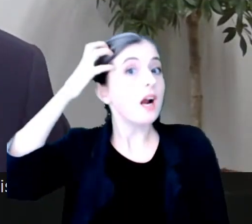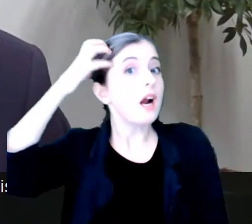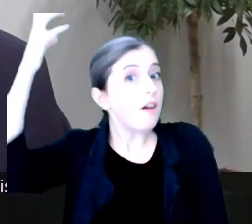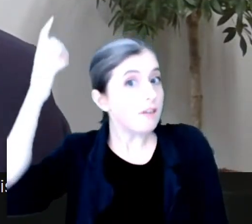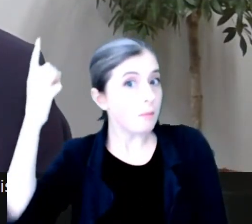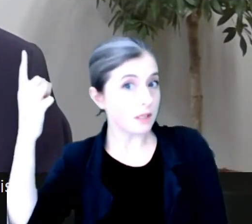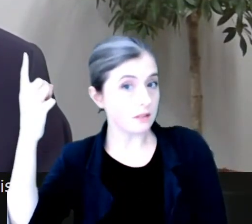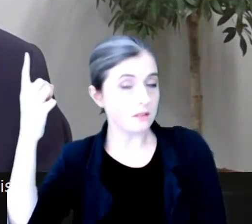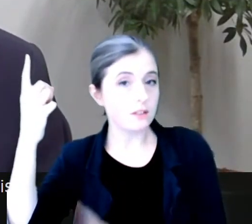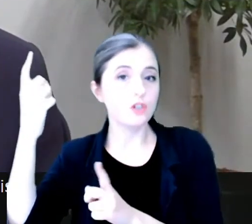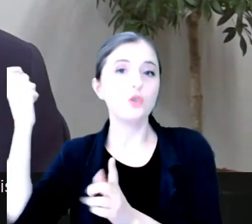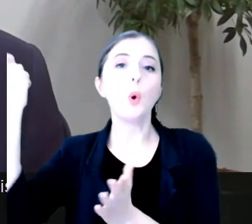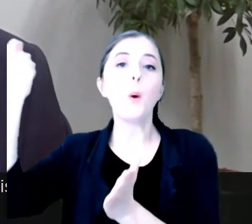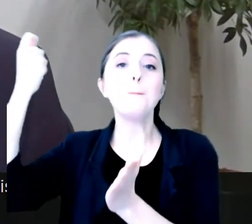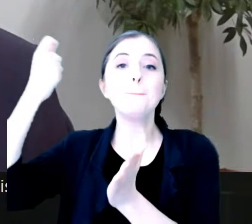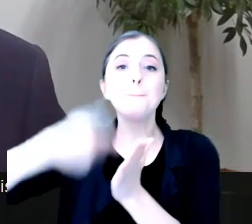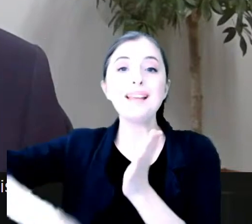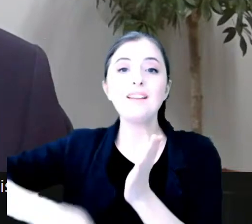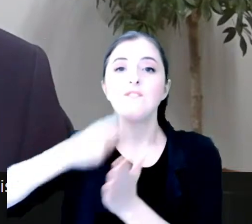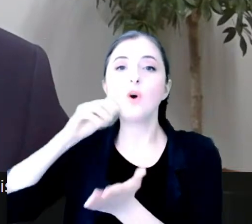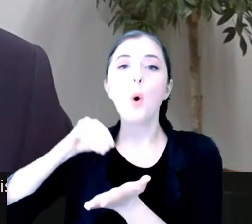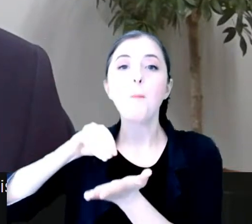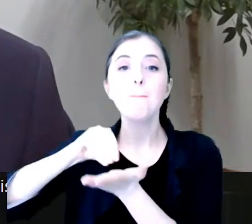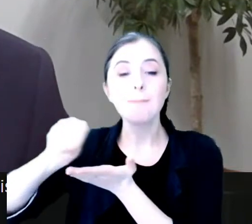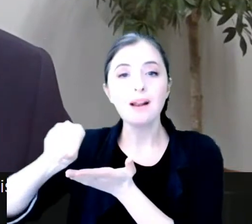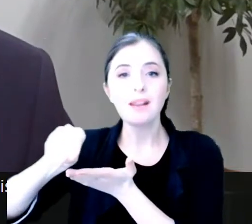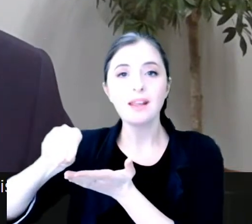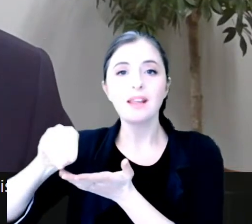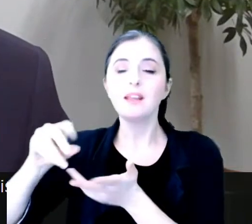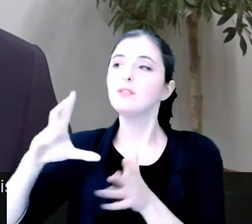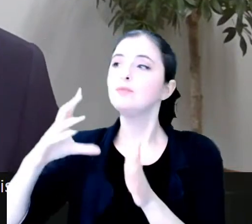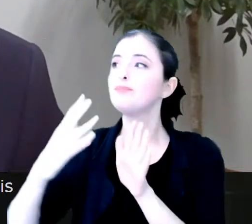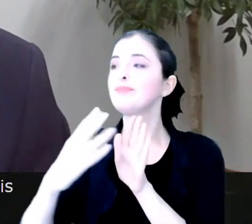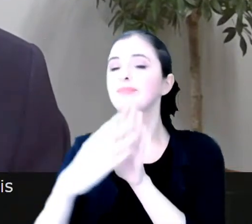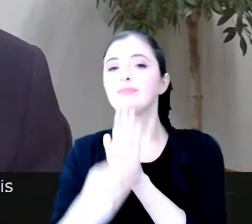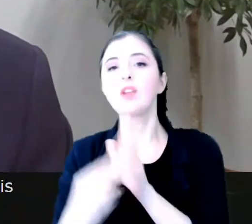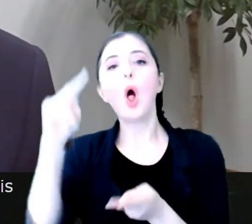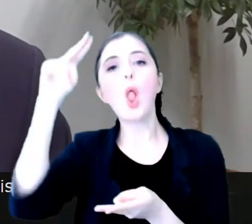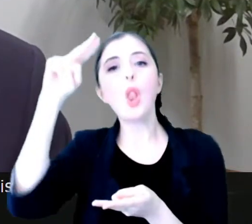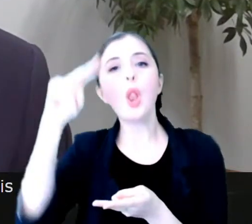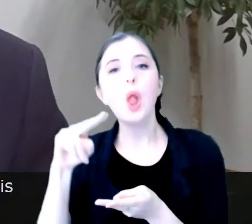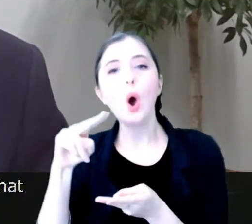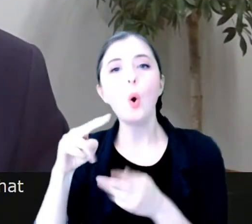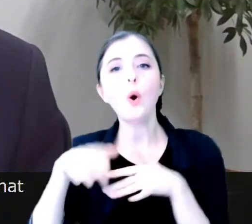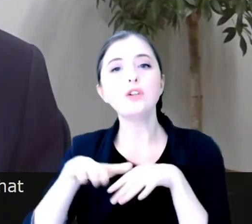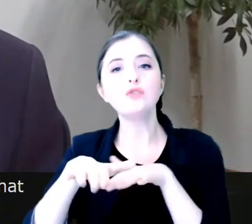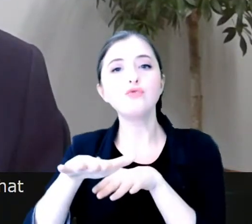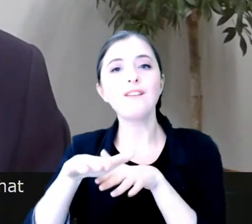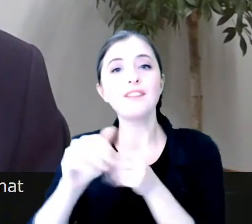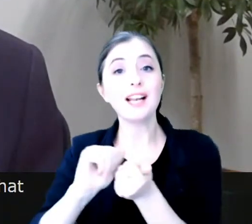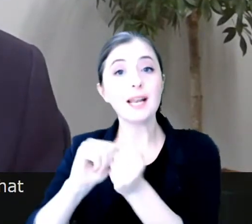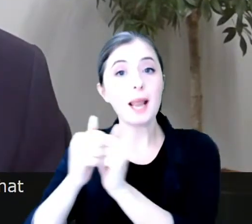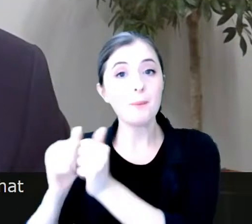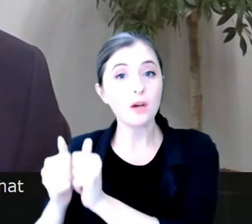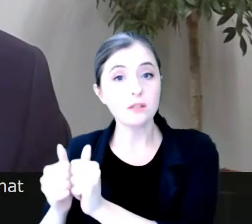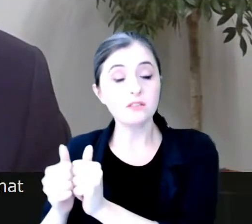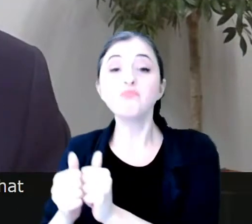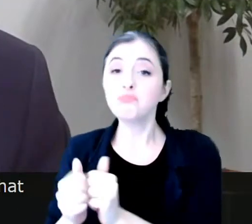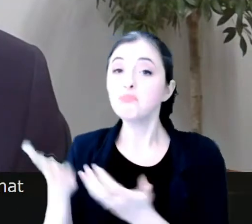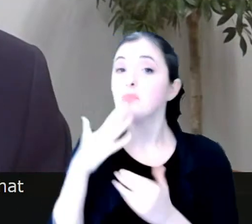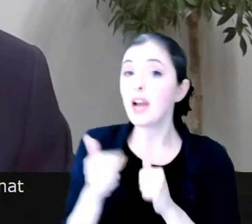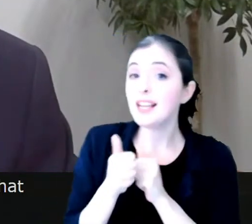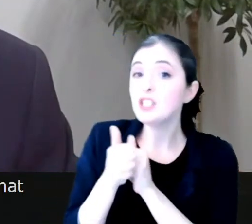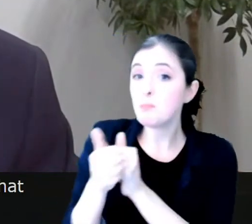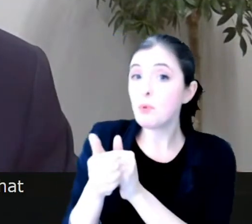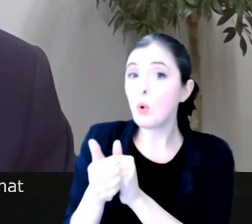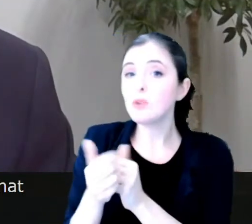for money to have what's called low traffic neighbourhoods. And I support the idea of having active travel